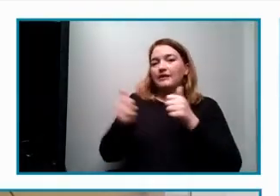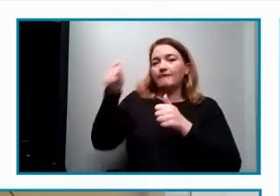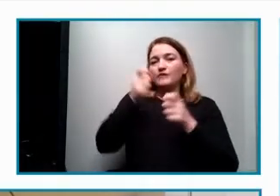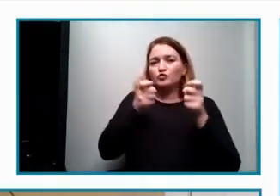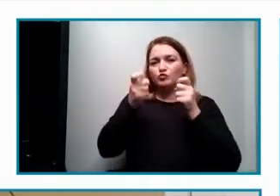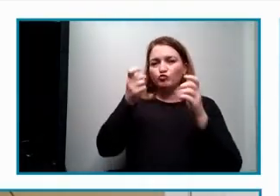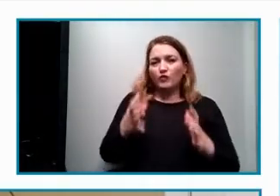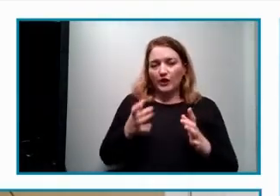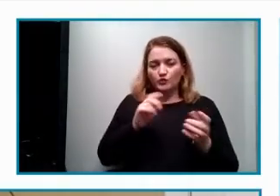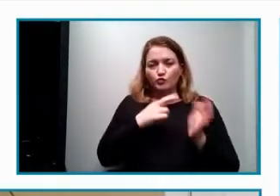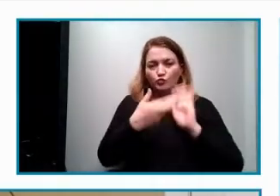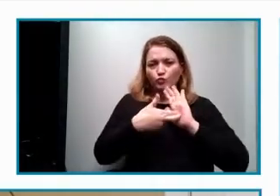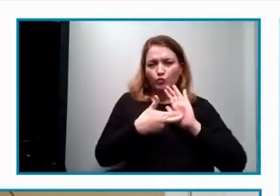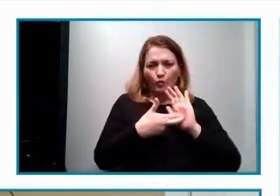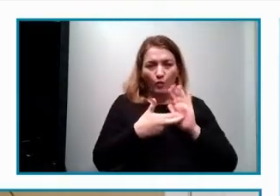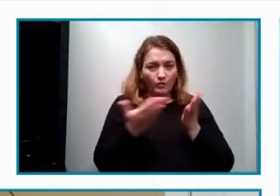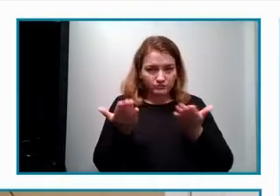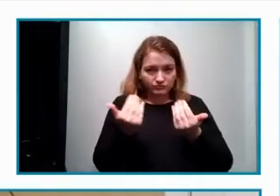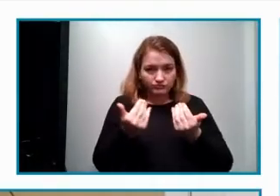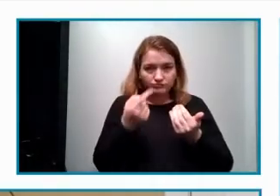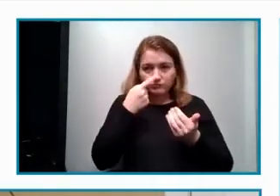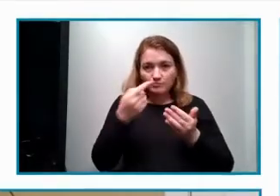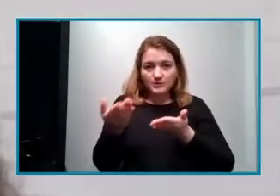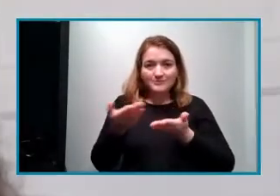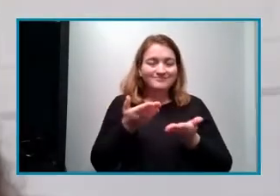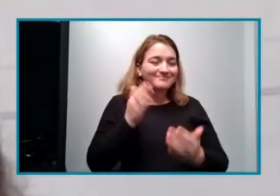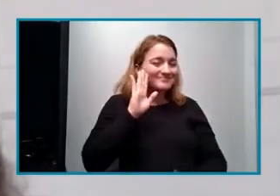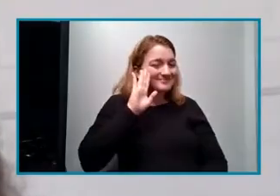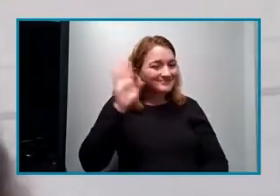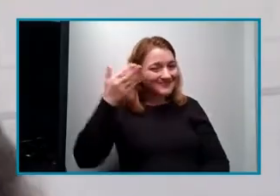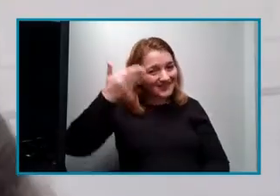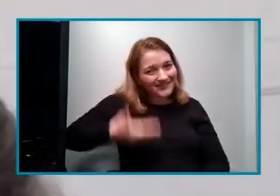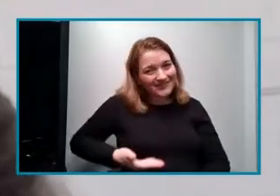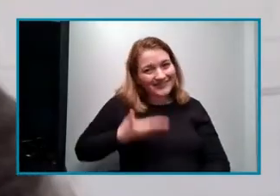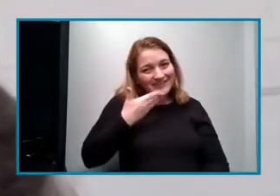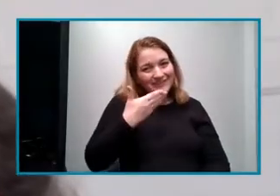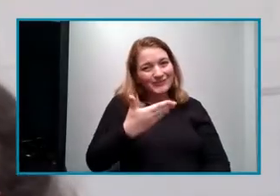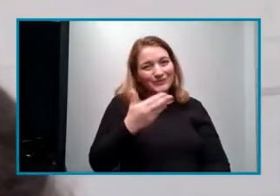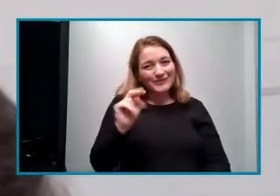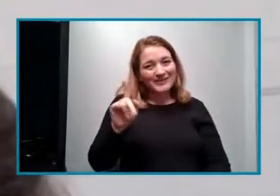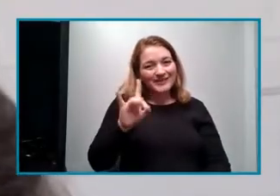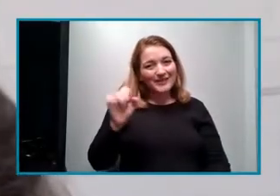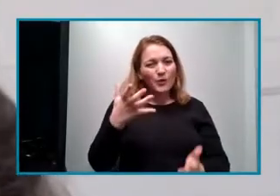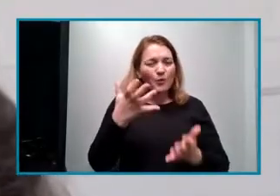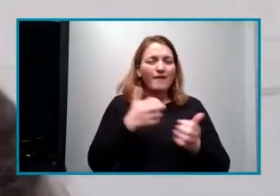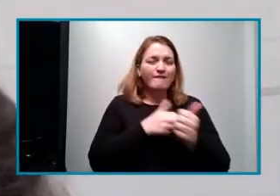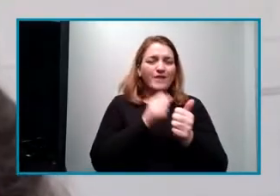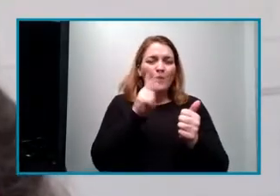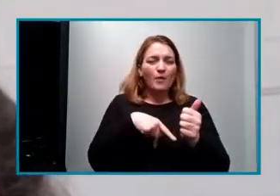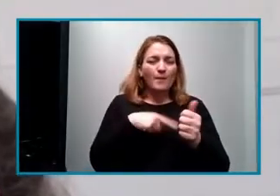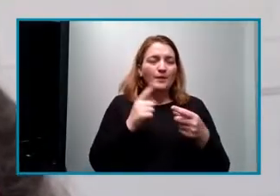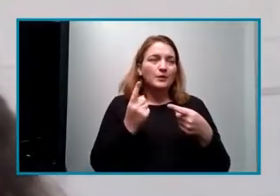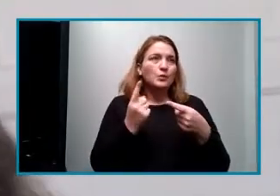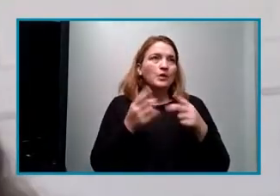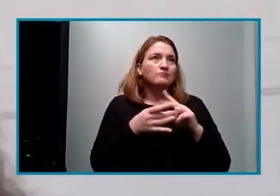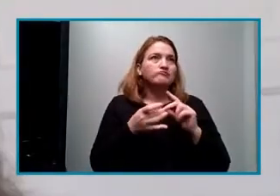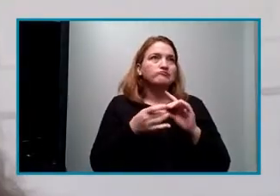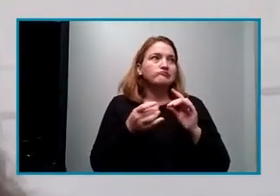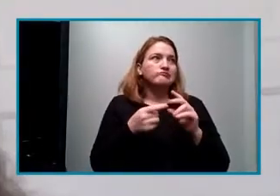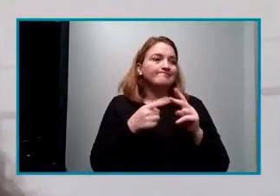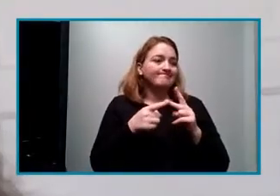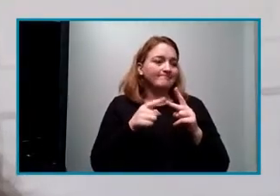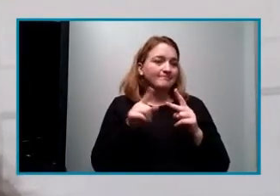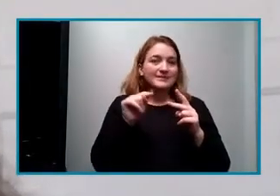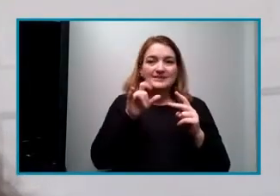Okay, thanks, Kelly. I kind of want to follow up a little bit on what Taylor